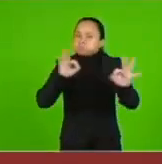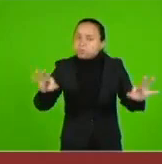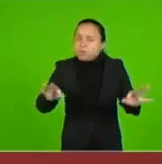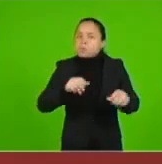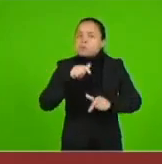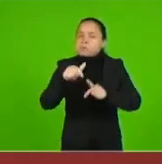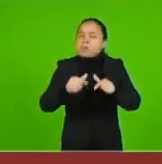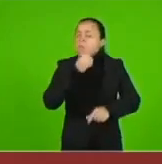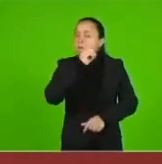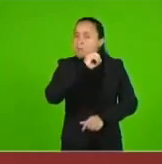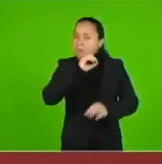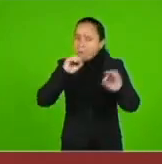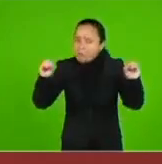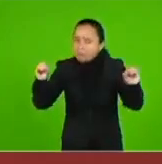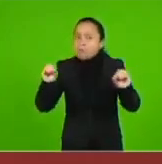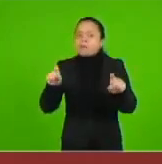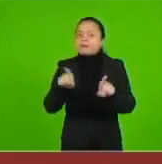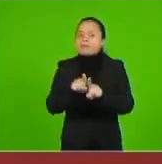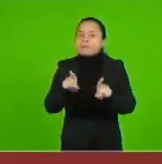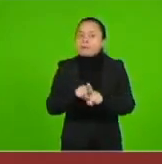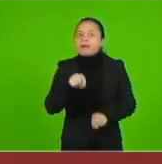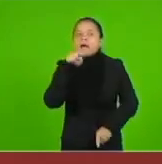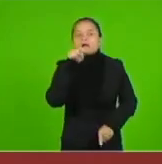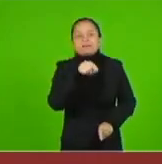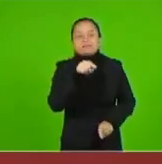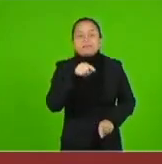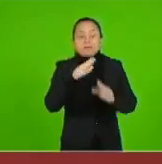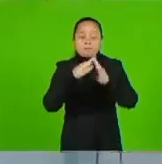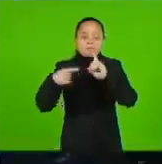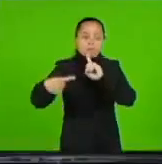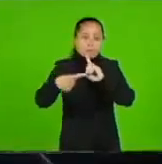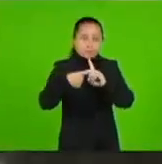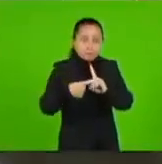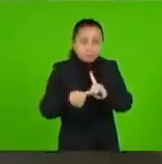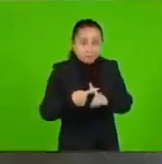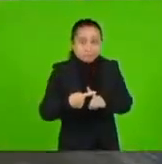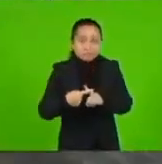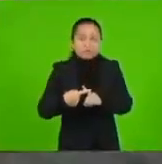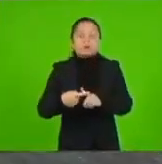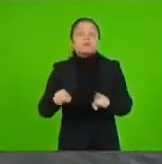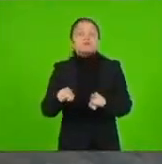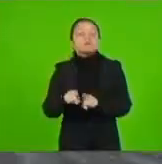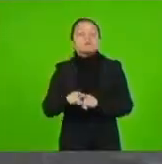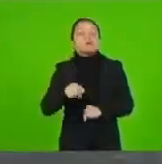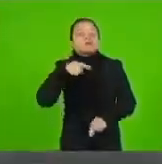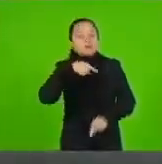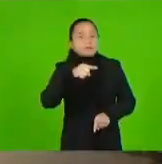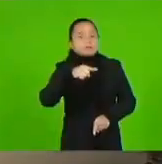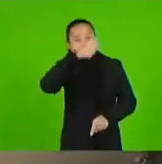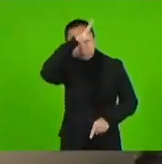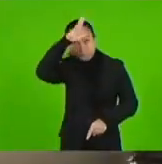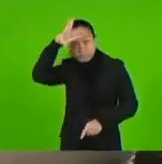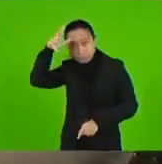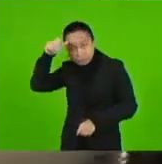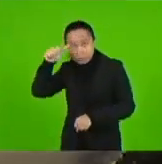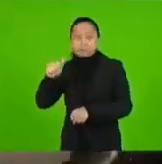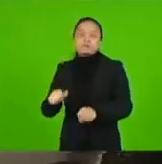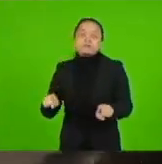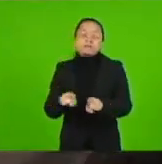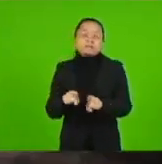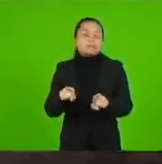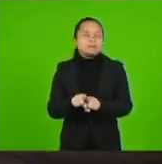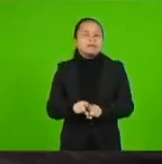work, social work, that is done twice a year, that is in its eighth edition. This is the Amazon